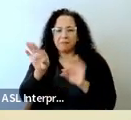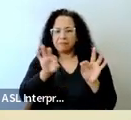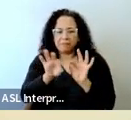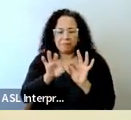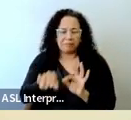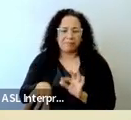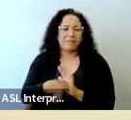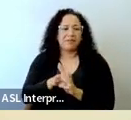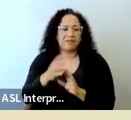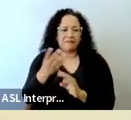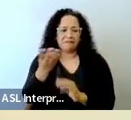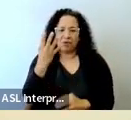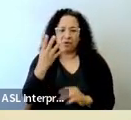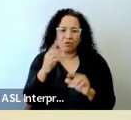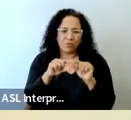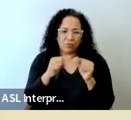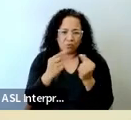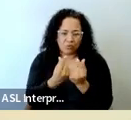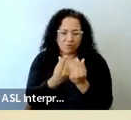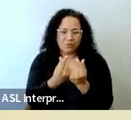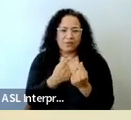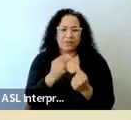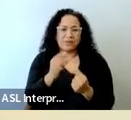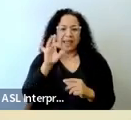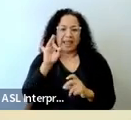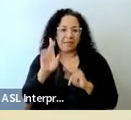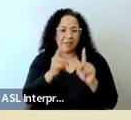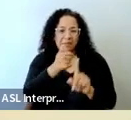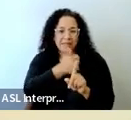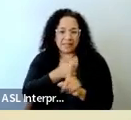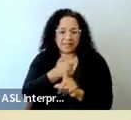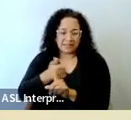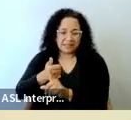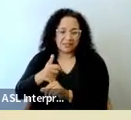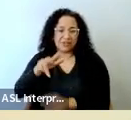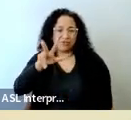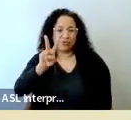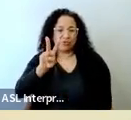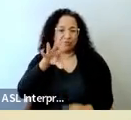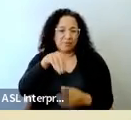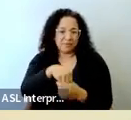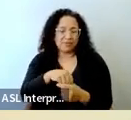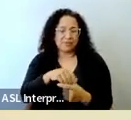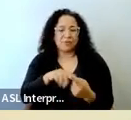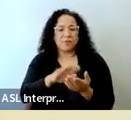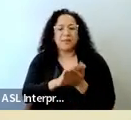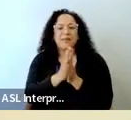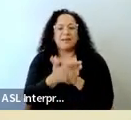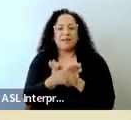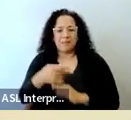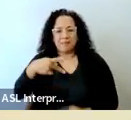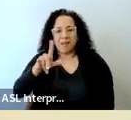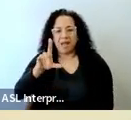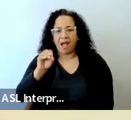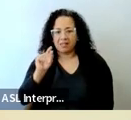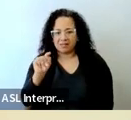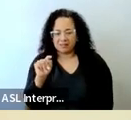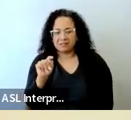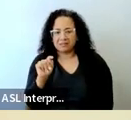with four groups. Those four groups, eight people each, 32 participants to become our pilot. You can go to the next